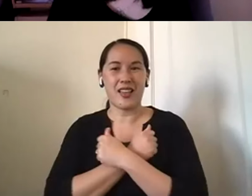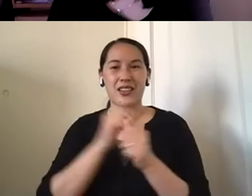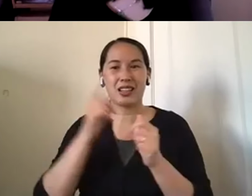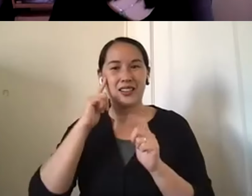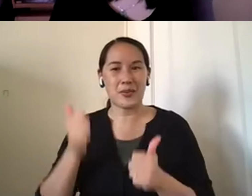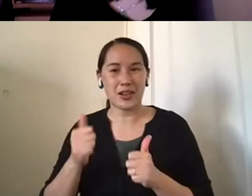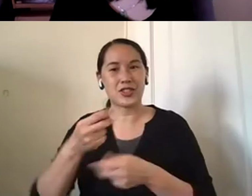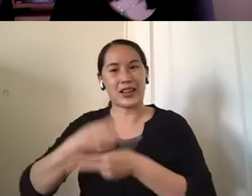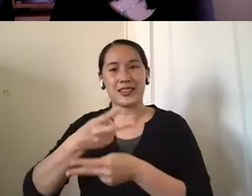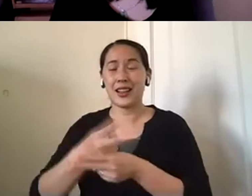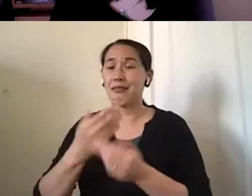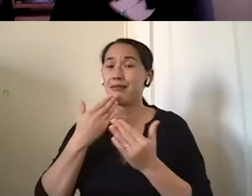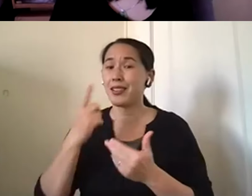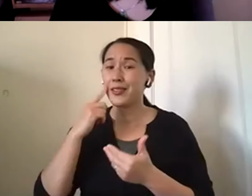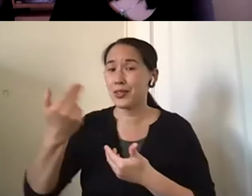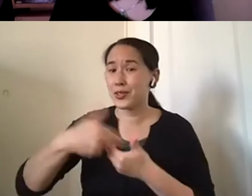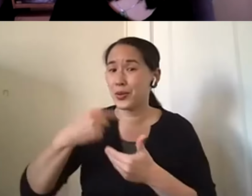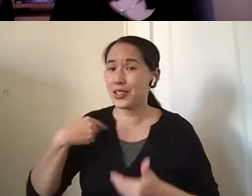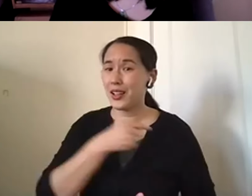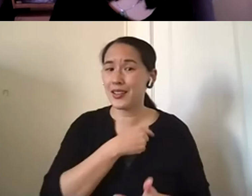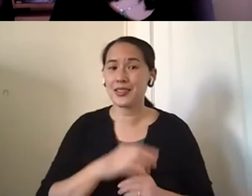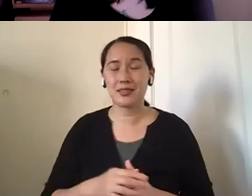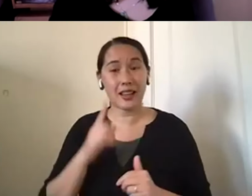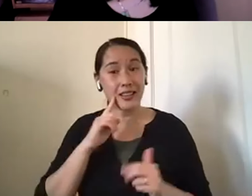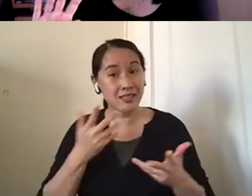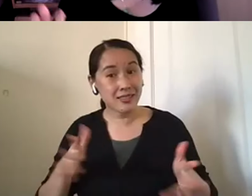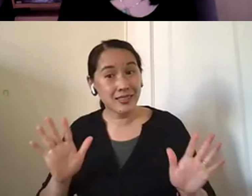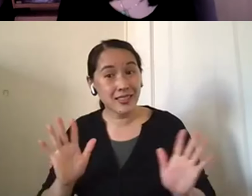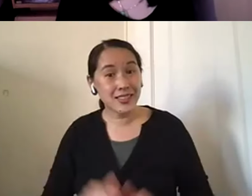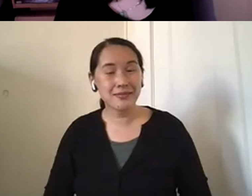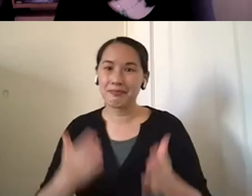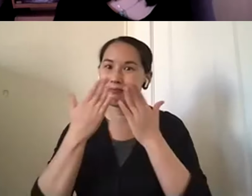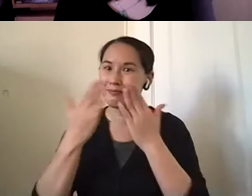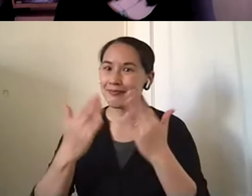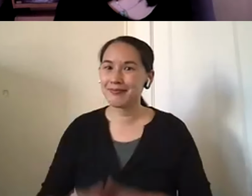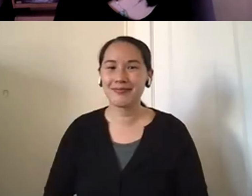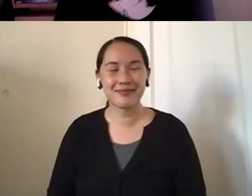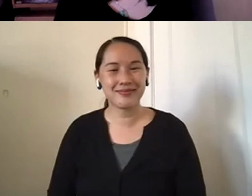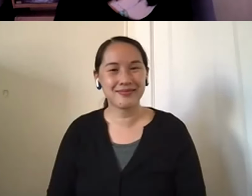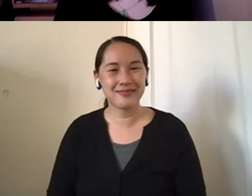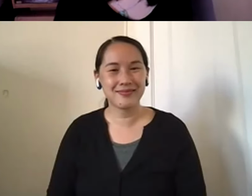us. And I think that's it. Thank you. Thanks.